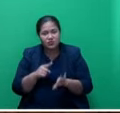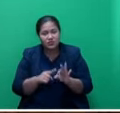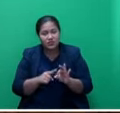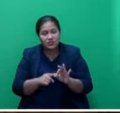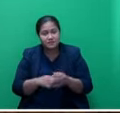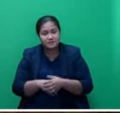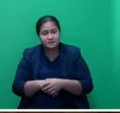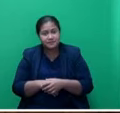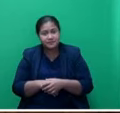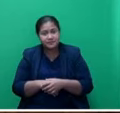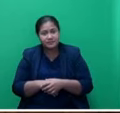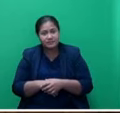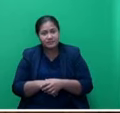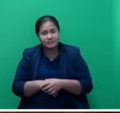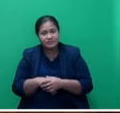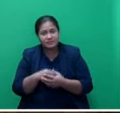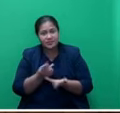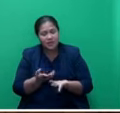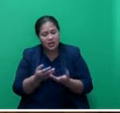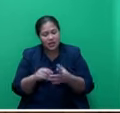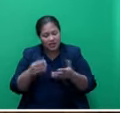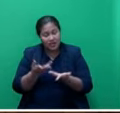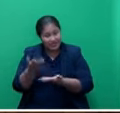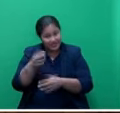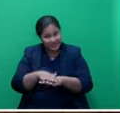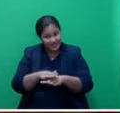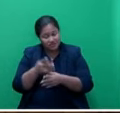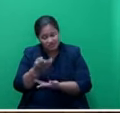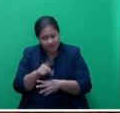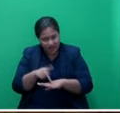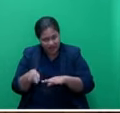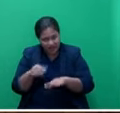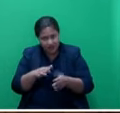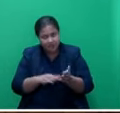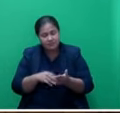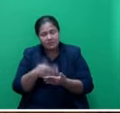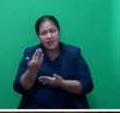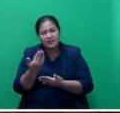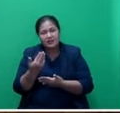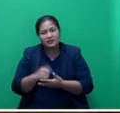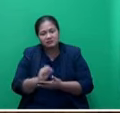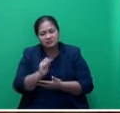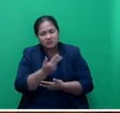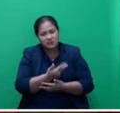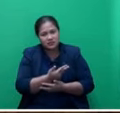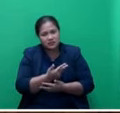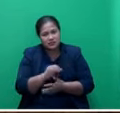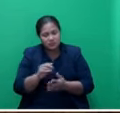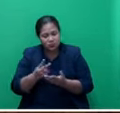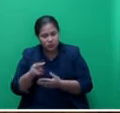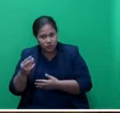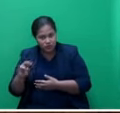is, pursuant to the resolution of Parliament on Monday, 8 February 2021, that the